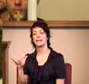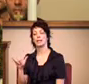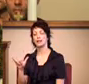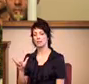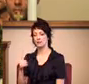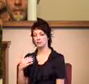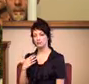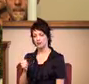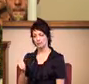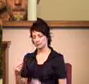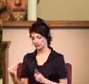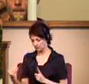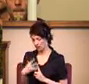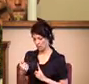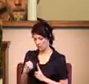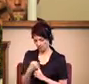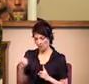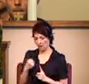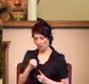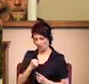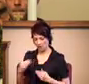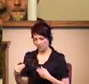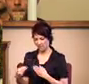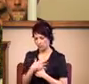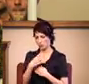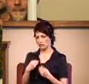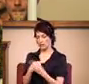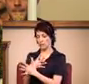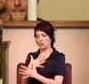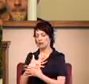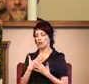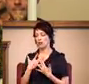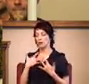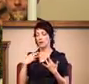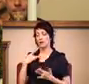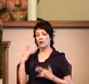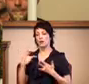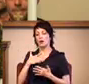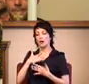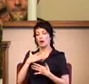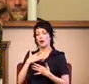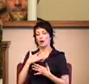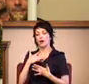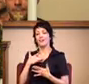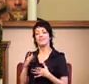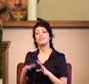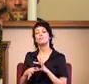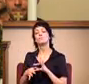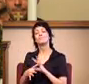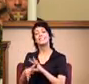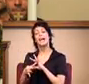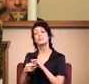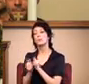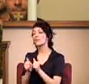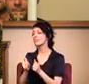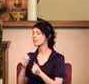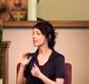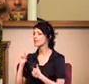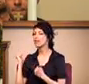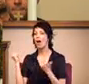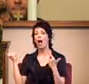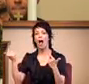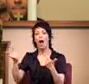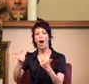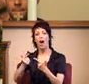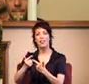to open up and to be connected with all that was around me, if that makes